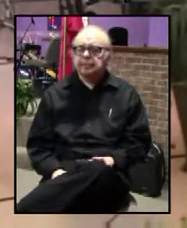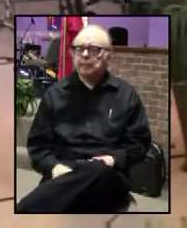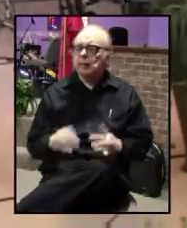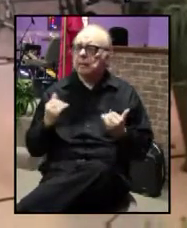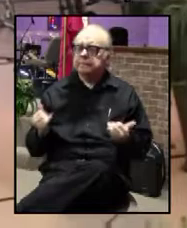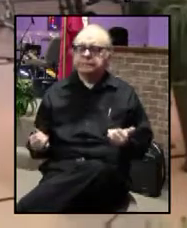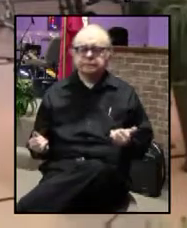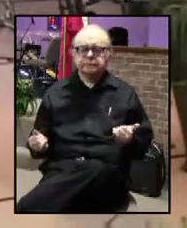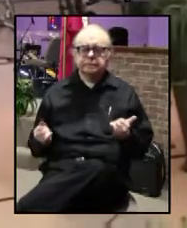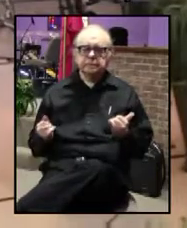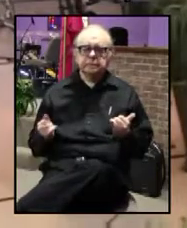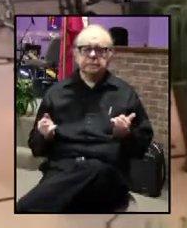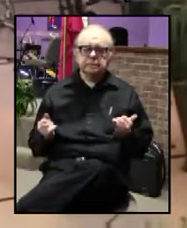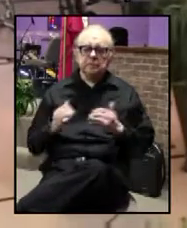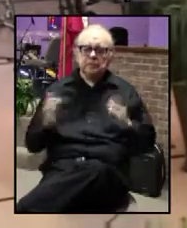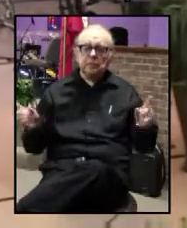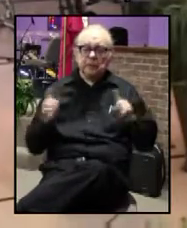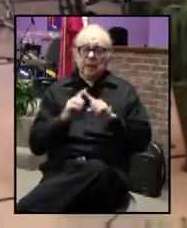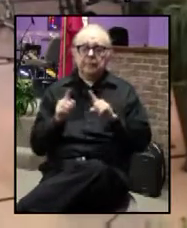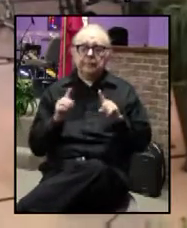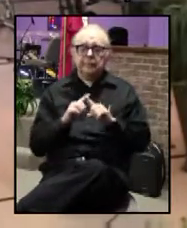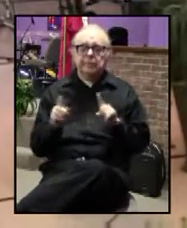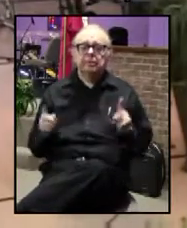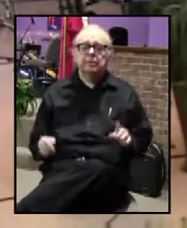Now, there's a big difference.